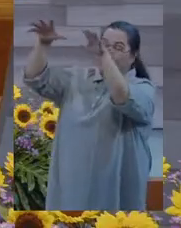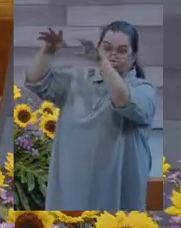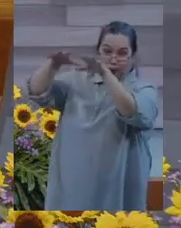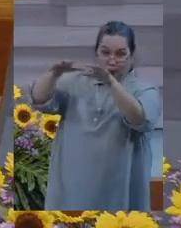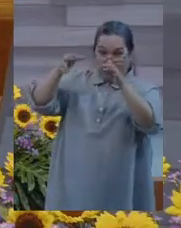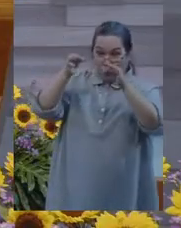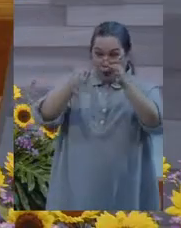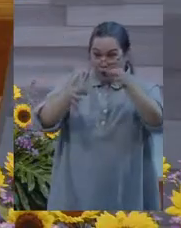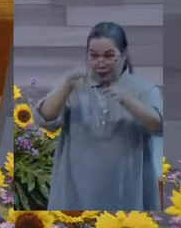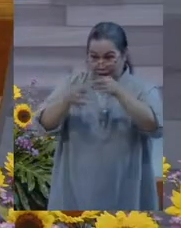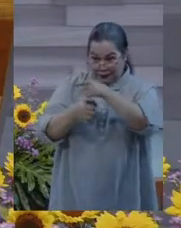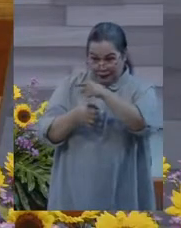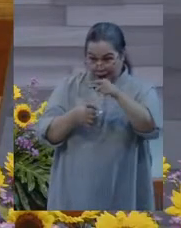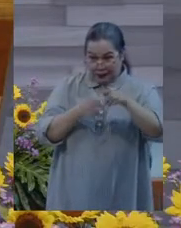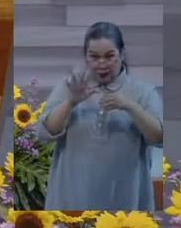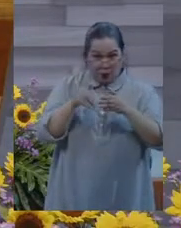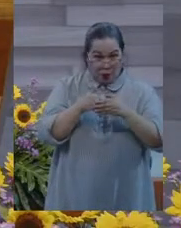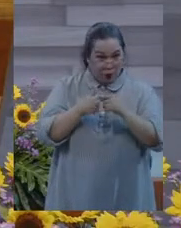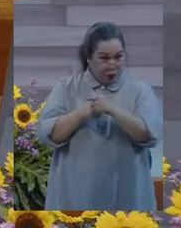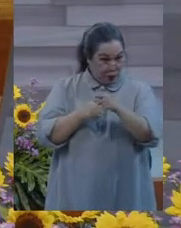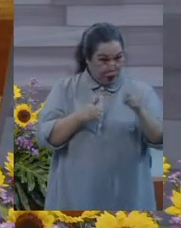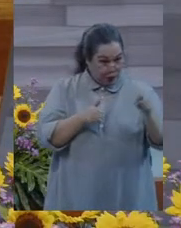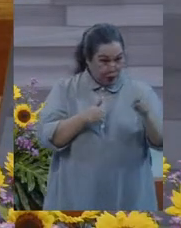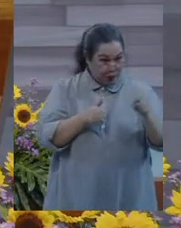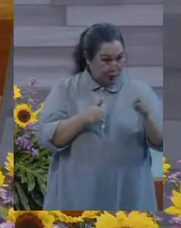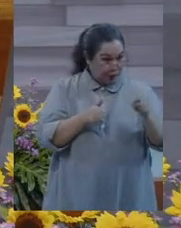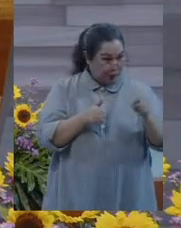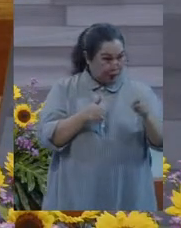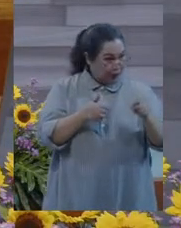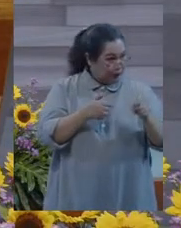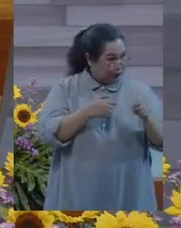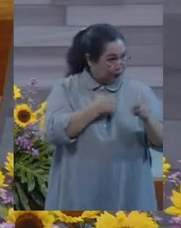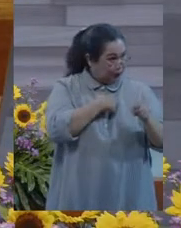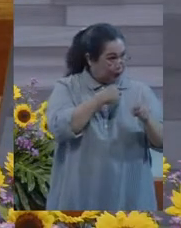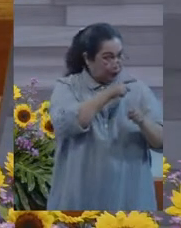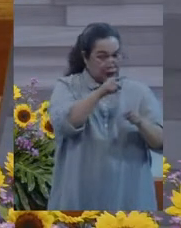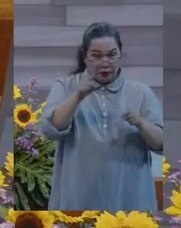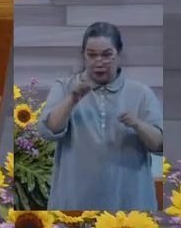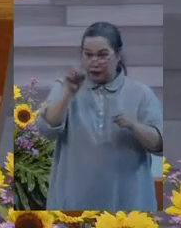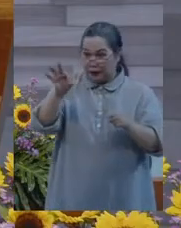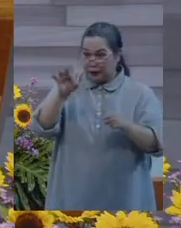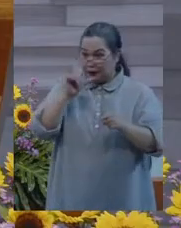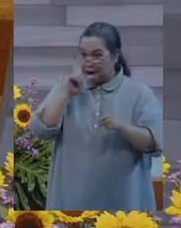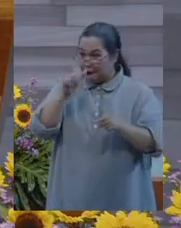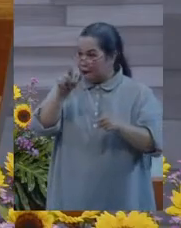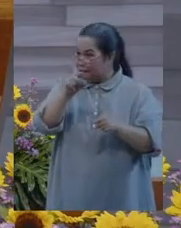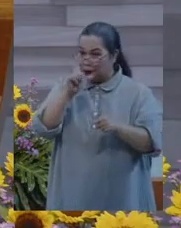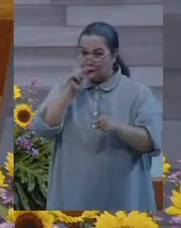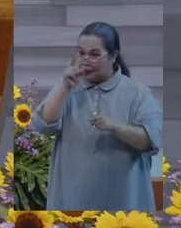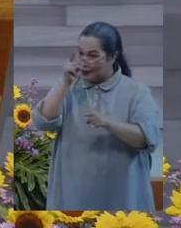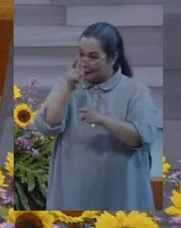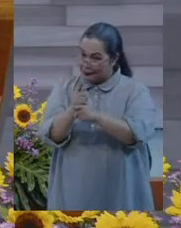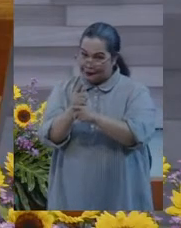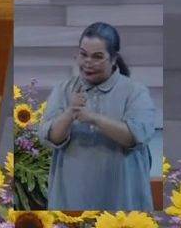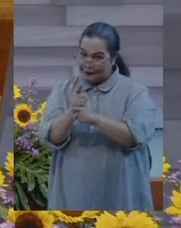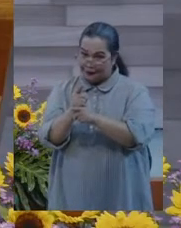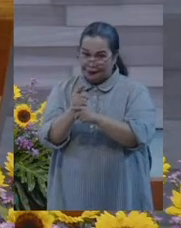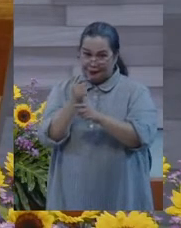execute judgment on all and to convict all the ungodly of all their deeds of